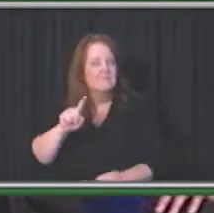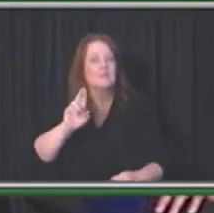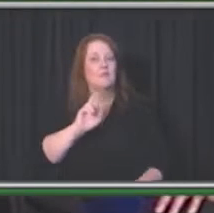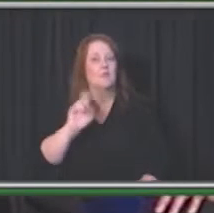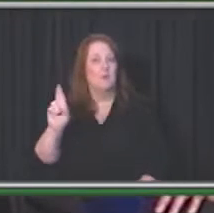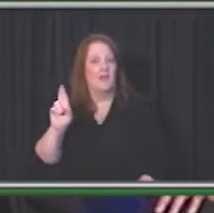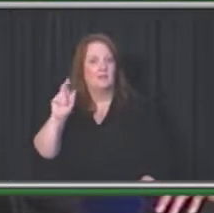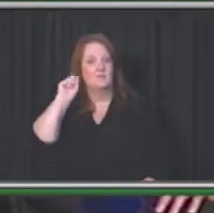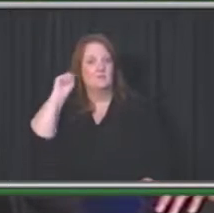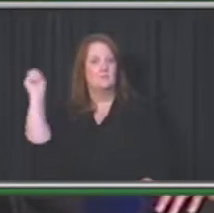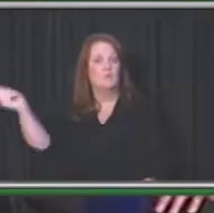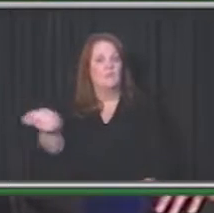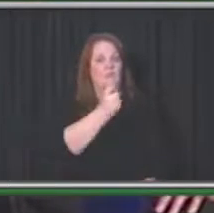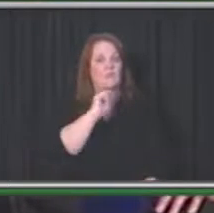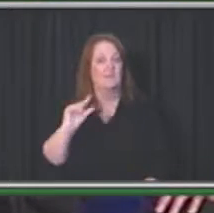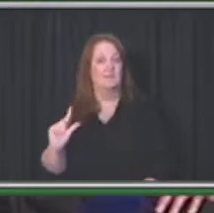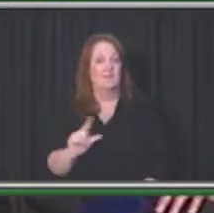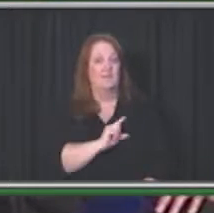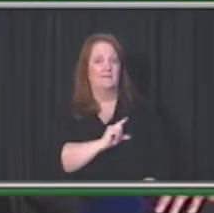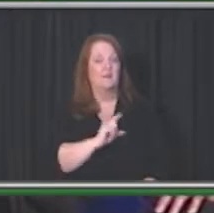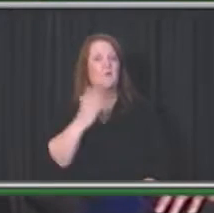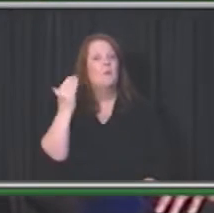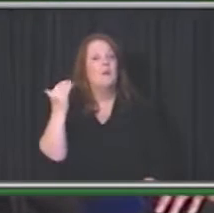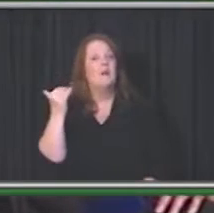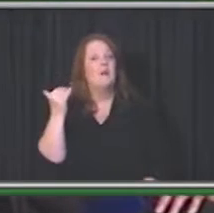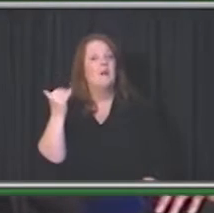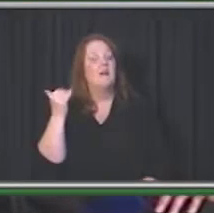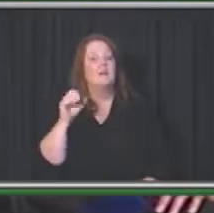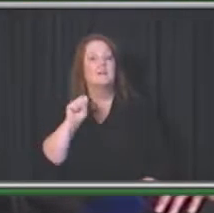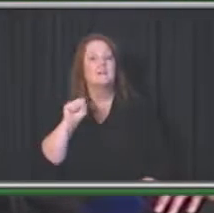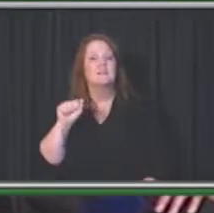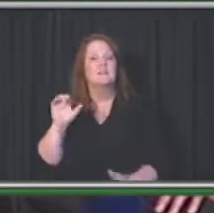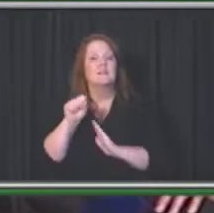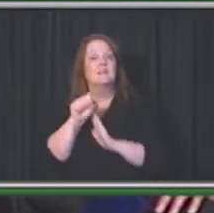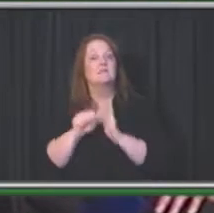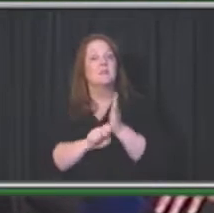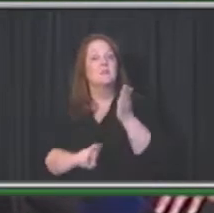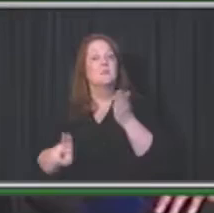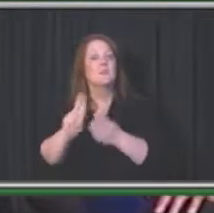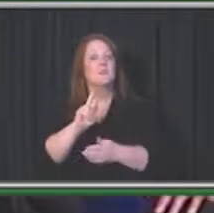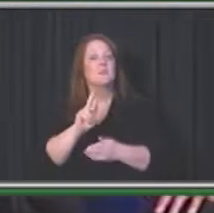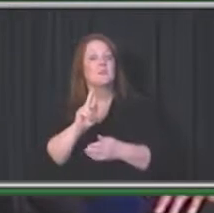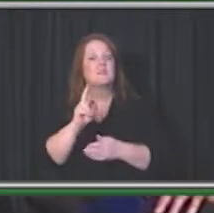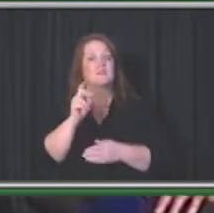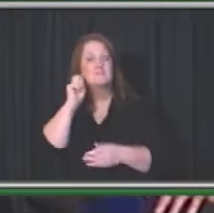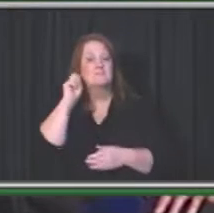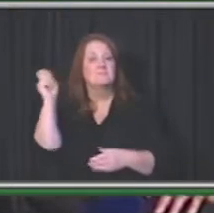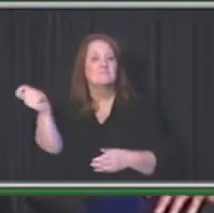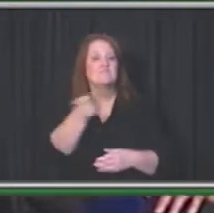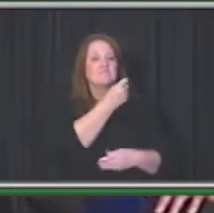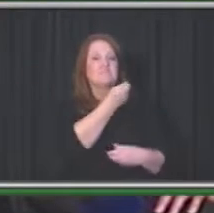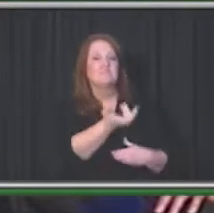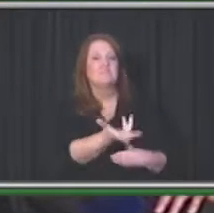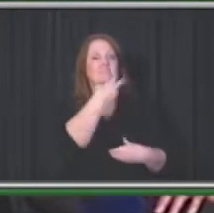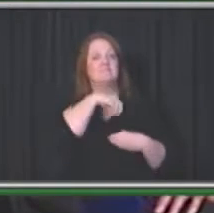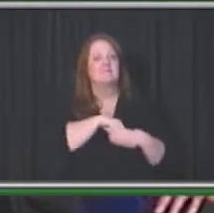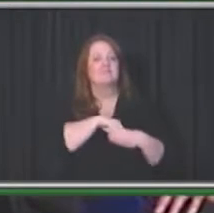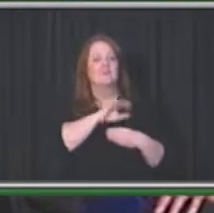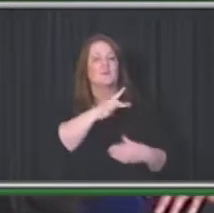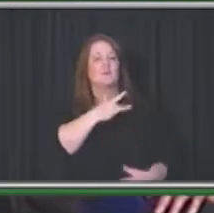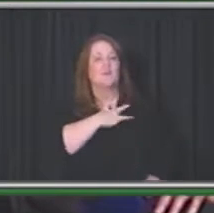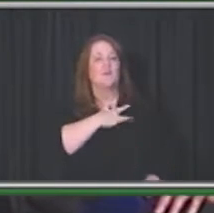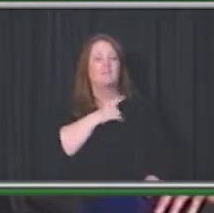side, because you're going to put Sacramento State in your heart and be a